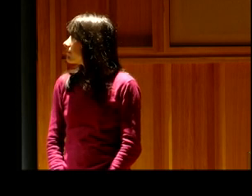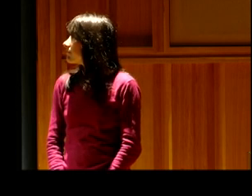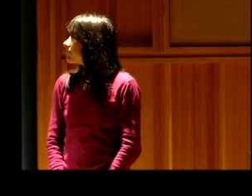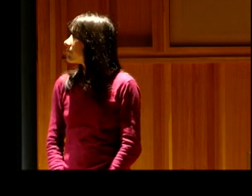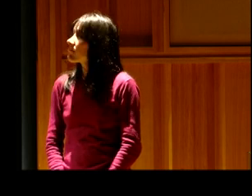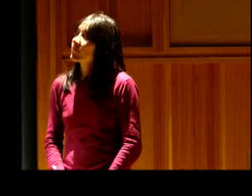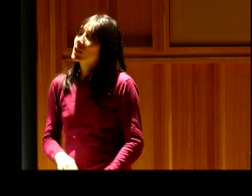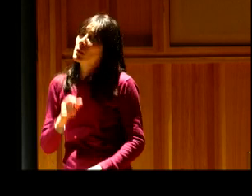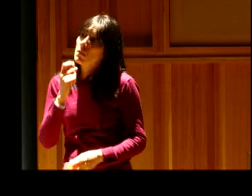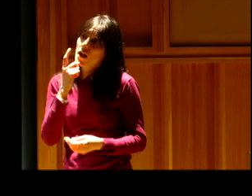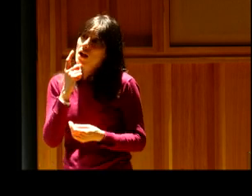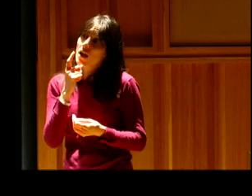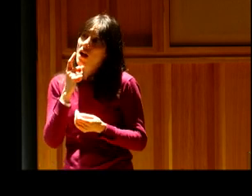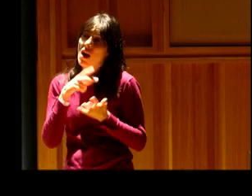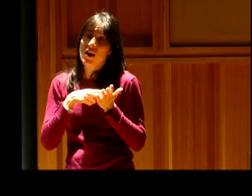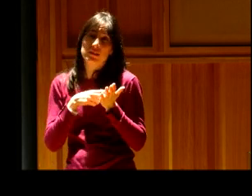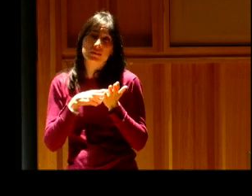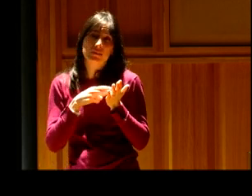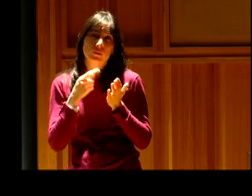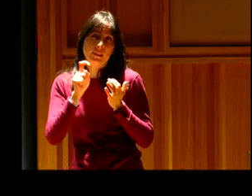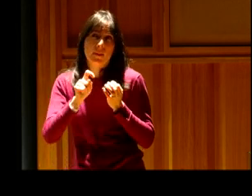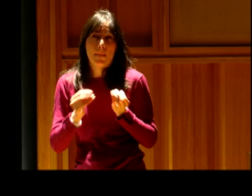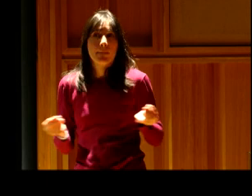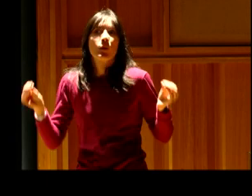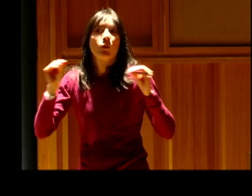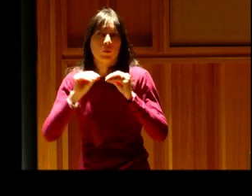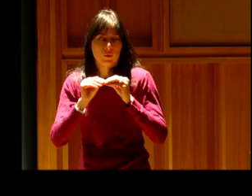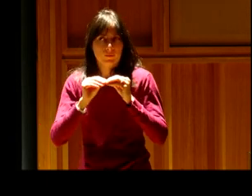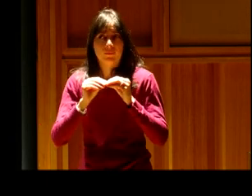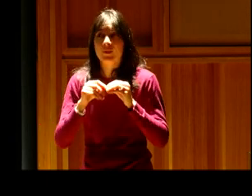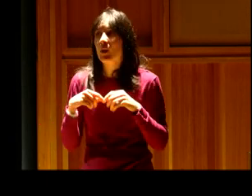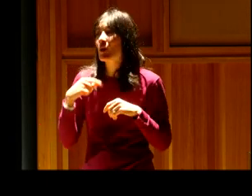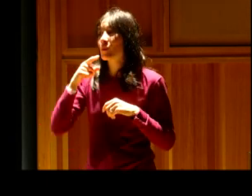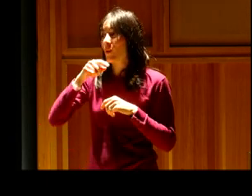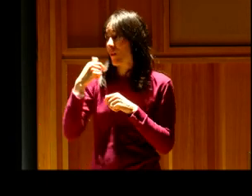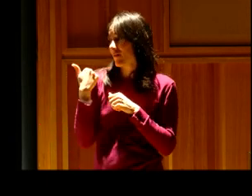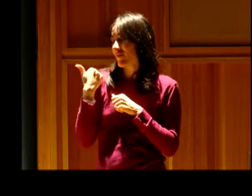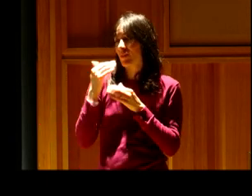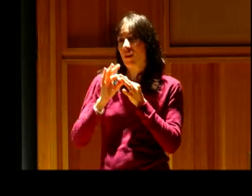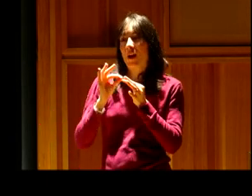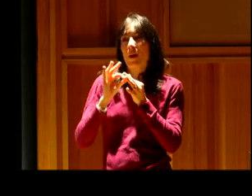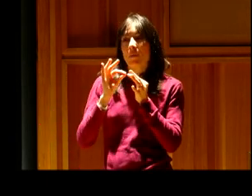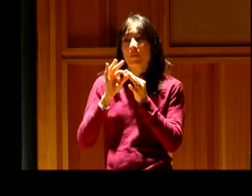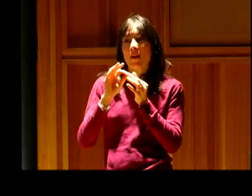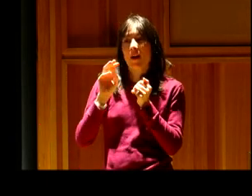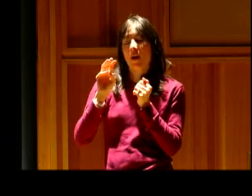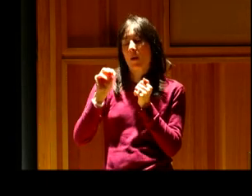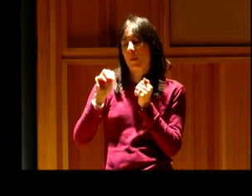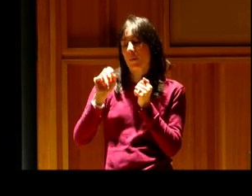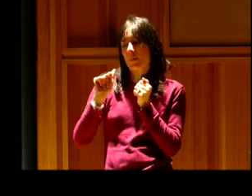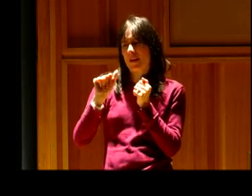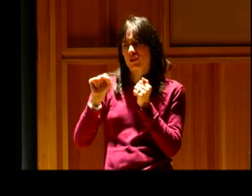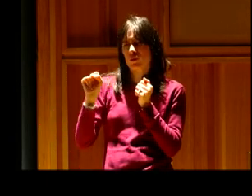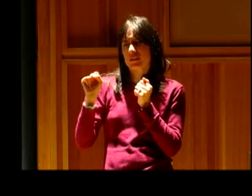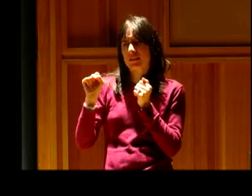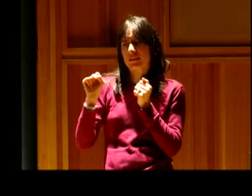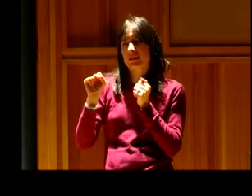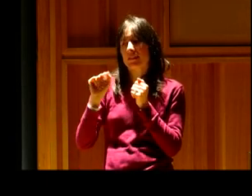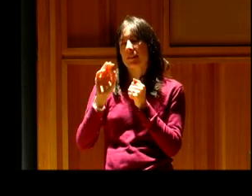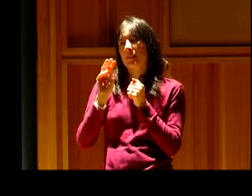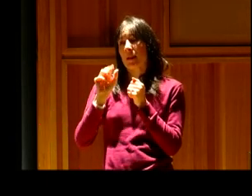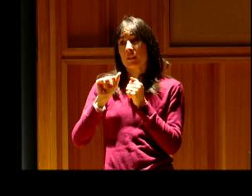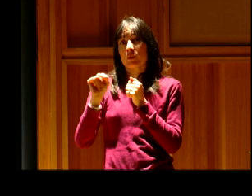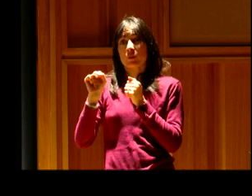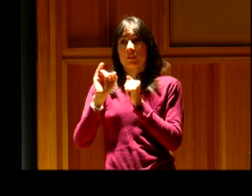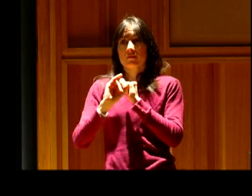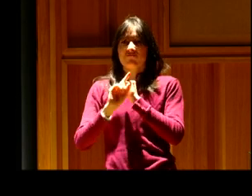I'd like to tell you the rest of the story of the Douglas landfill. This was a fight that lasted, as I think I told you,